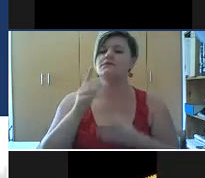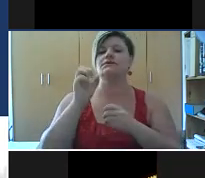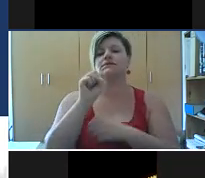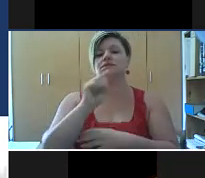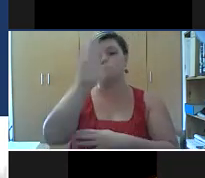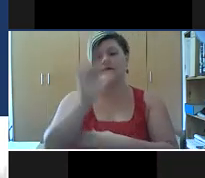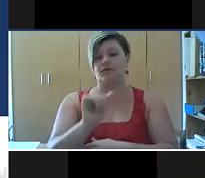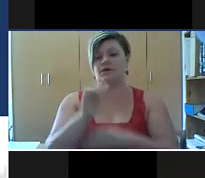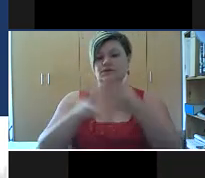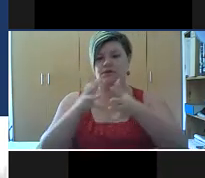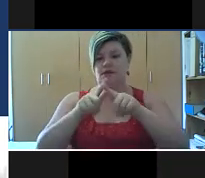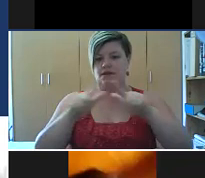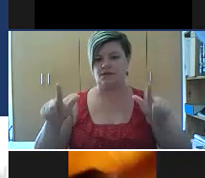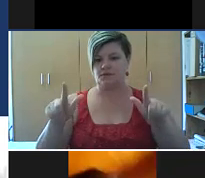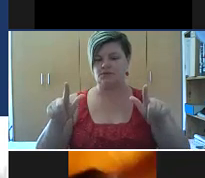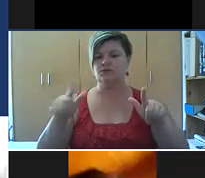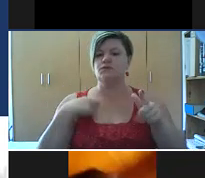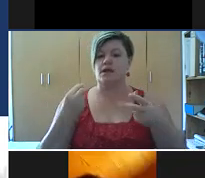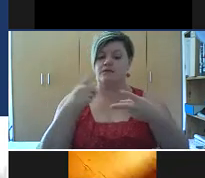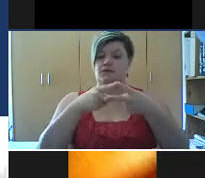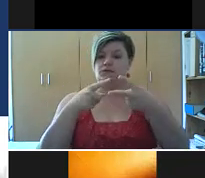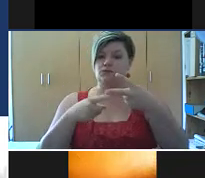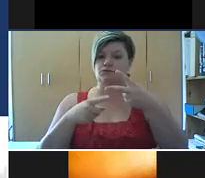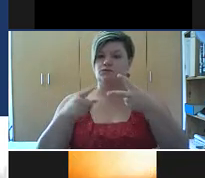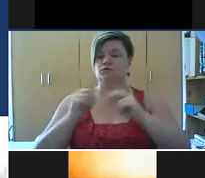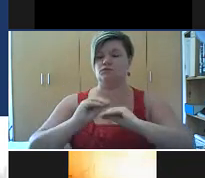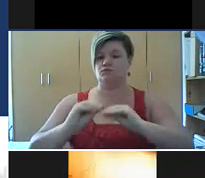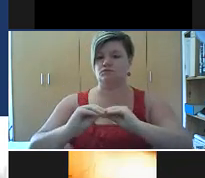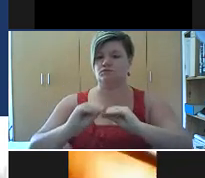Language. We have two trainers who are both deaf.